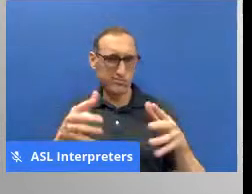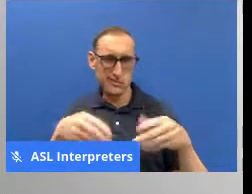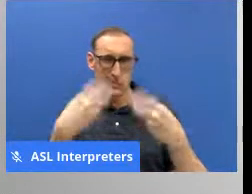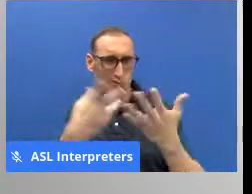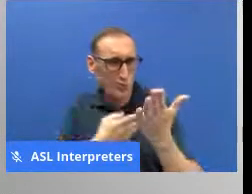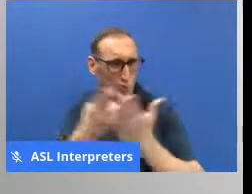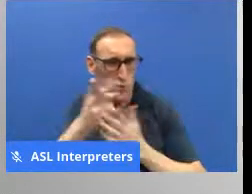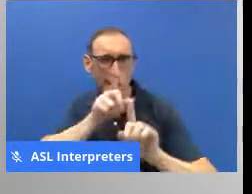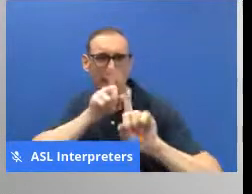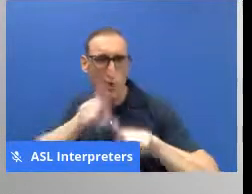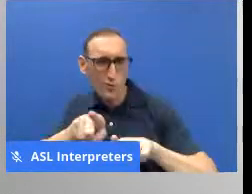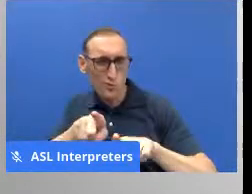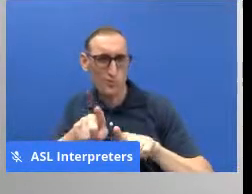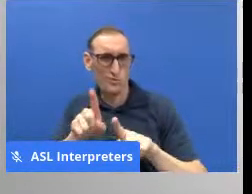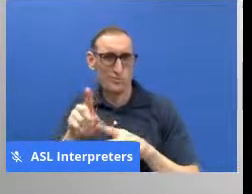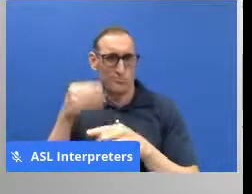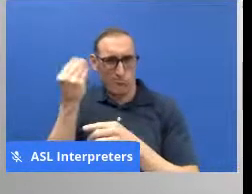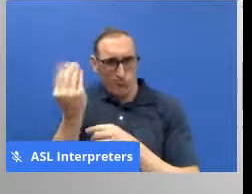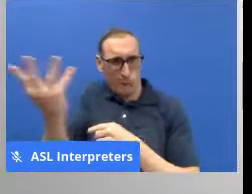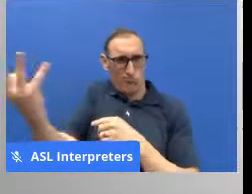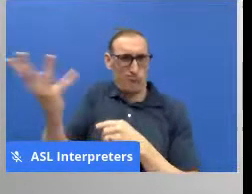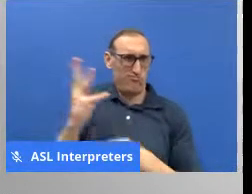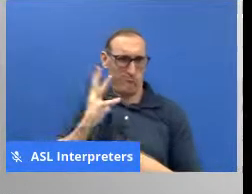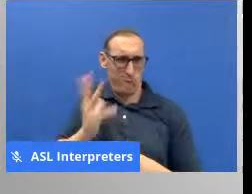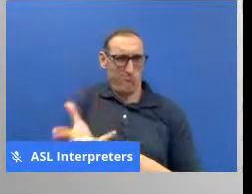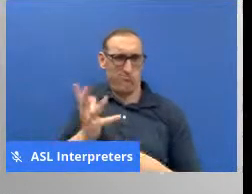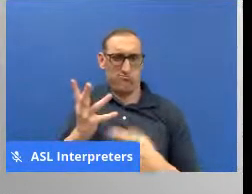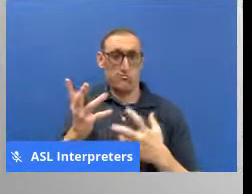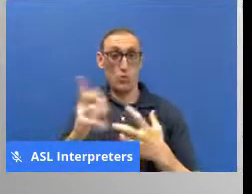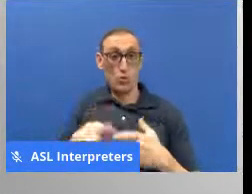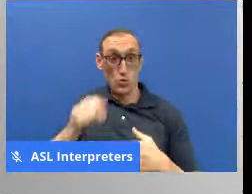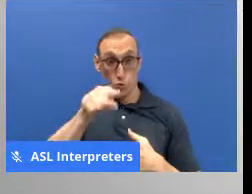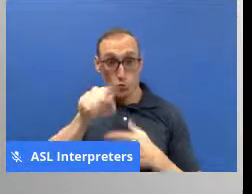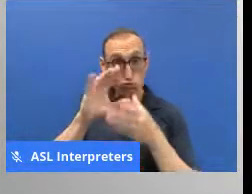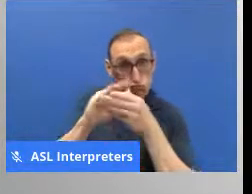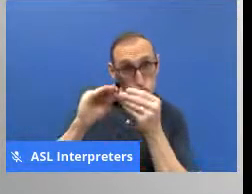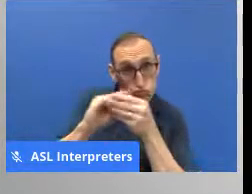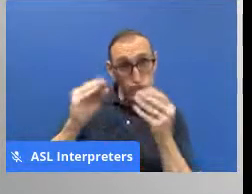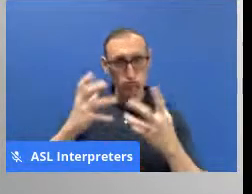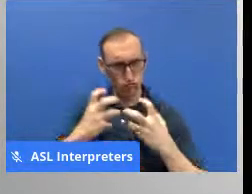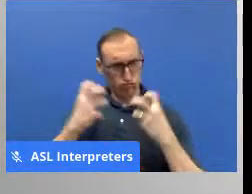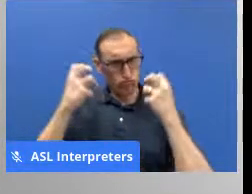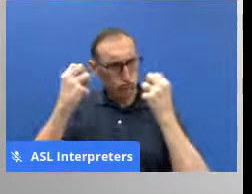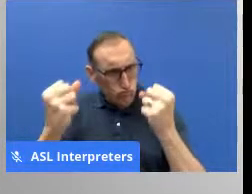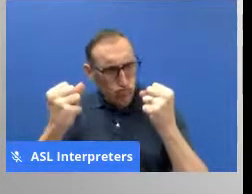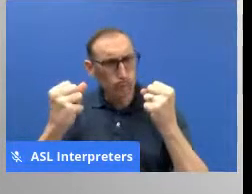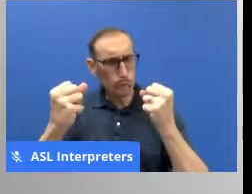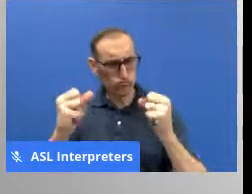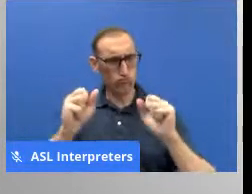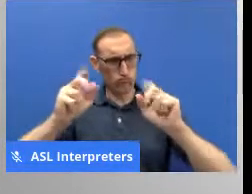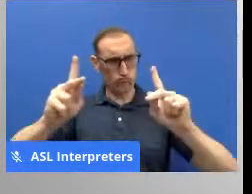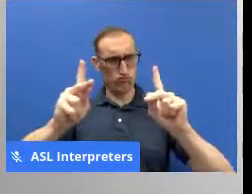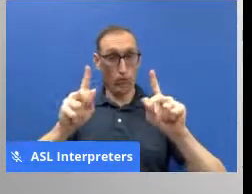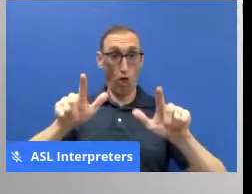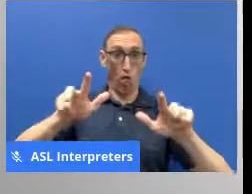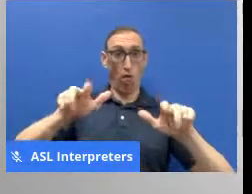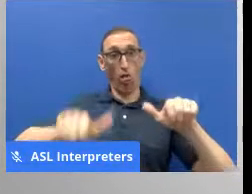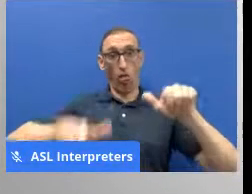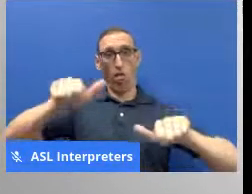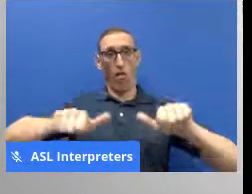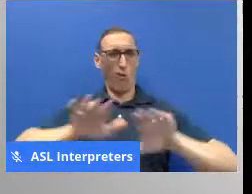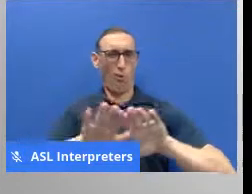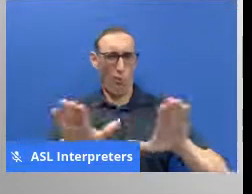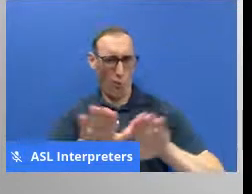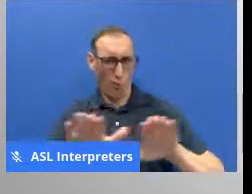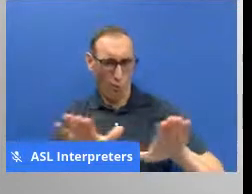where you are. I think you can be confident about what you're going to say. And just a couple other things that I wanted to note,